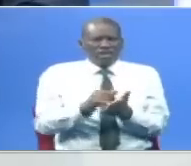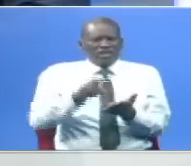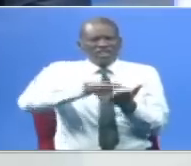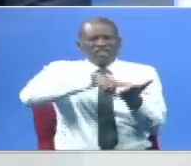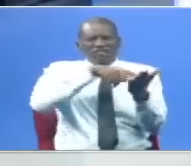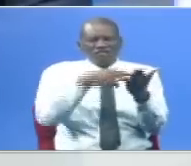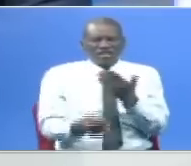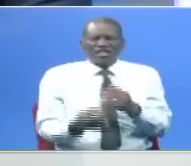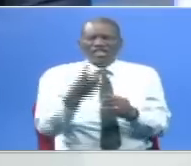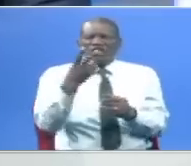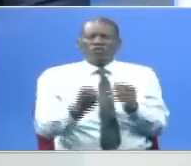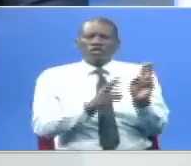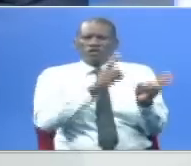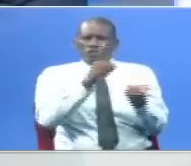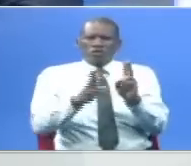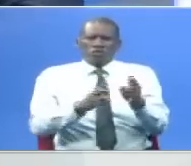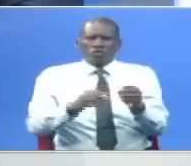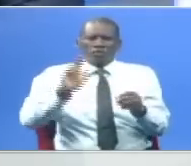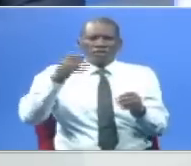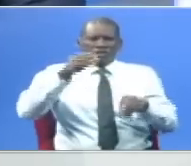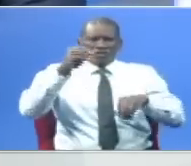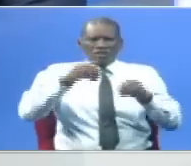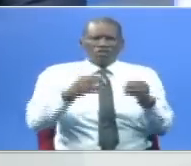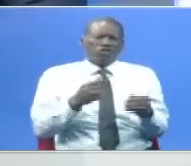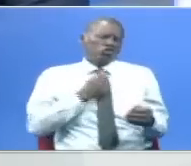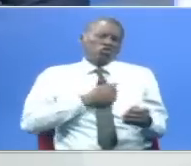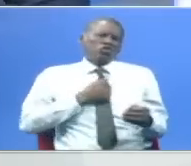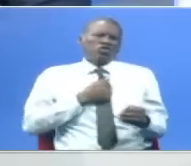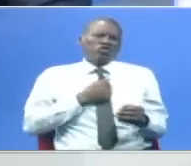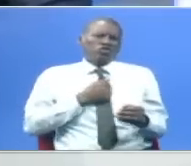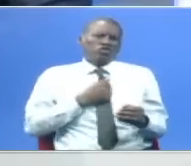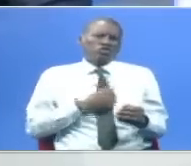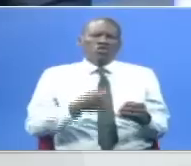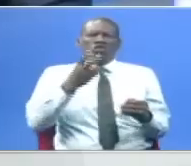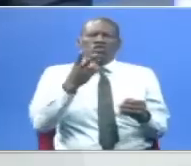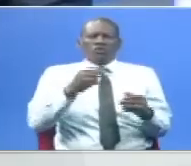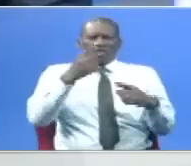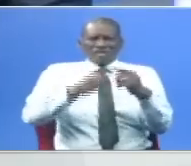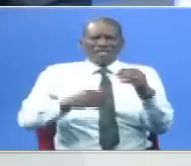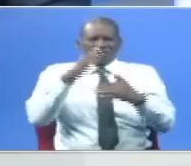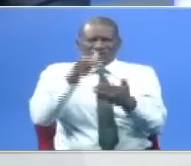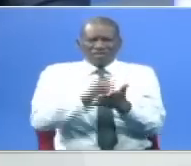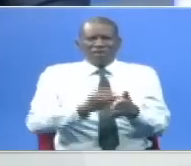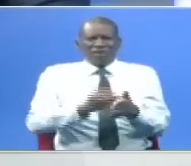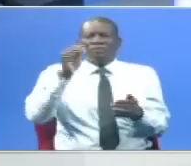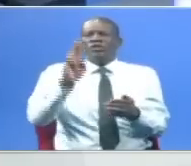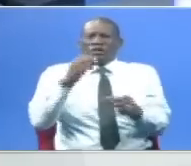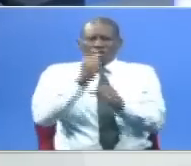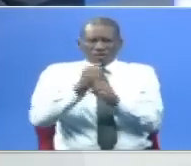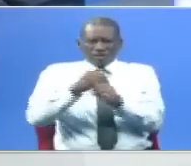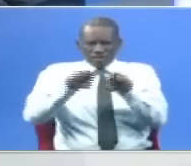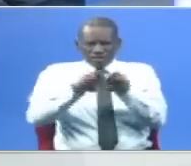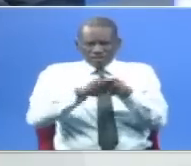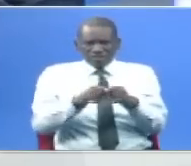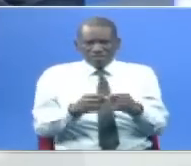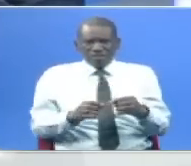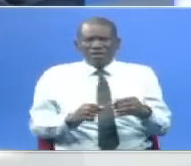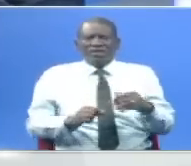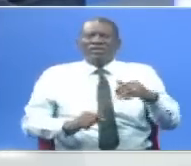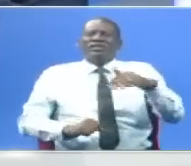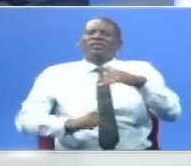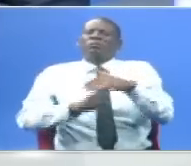the 2022 presidential election. 20 years later, President Kenyatta seems to have done the same, backing his